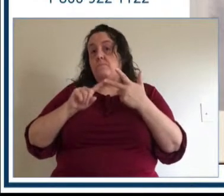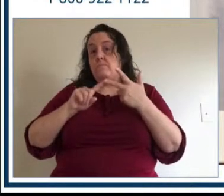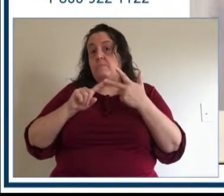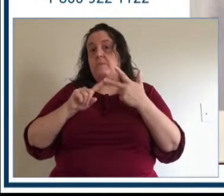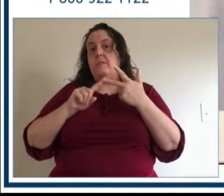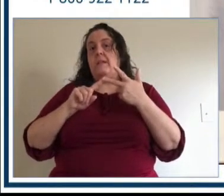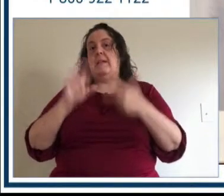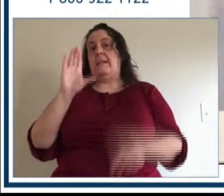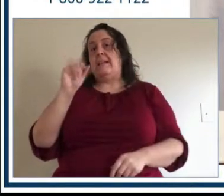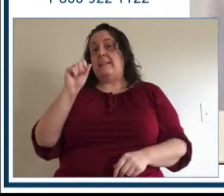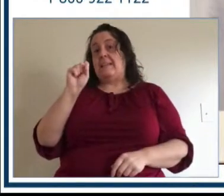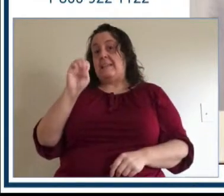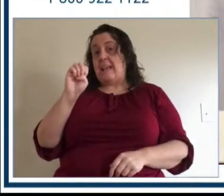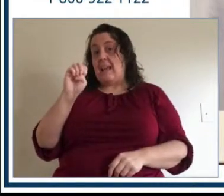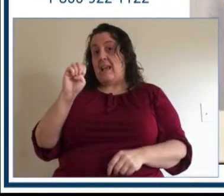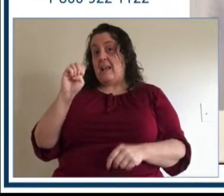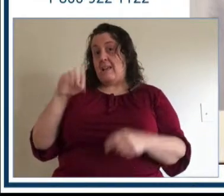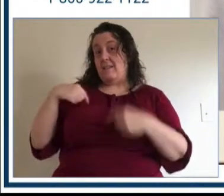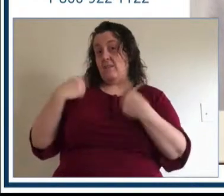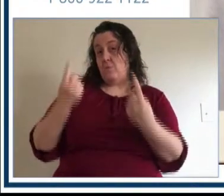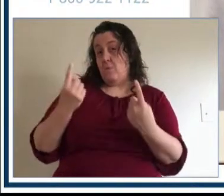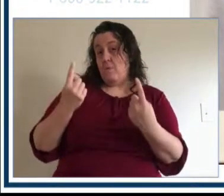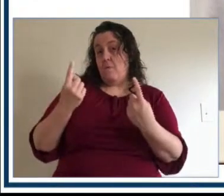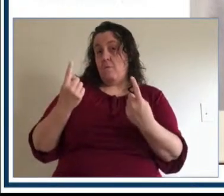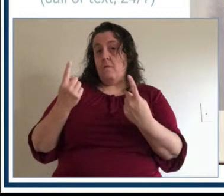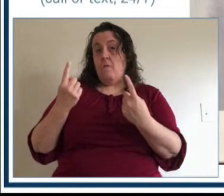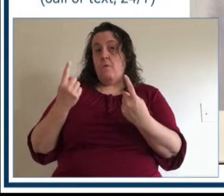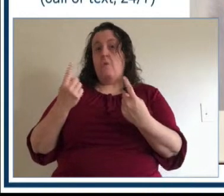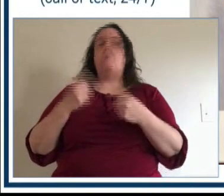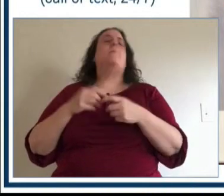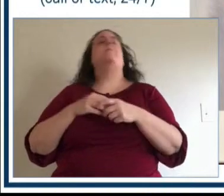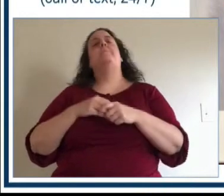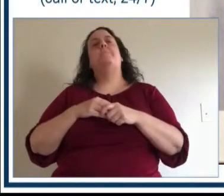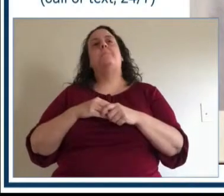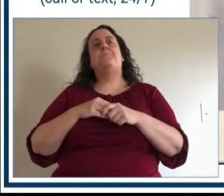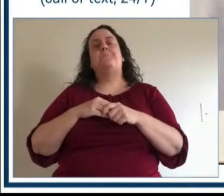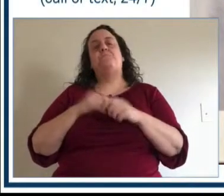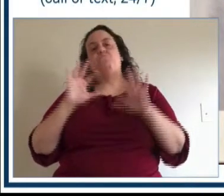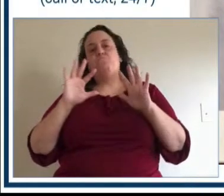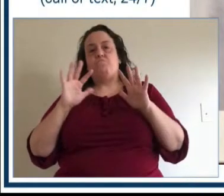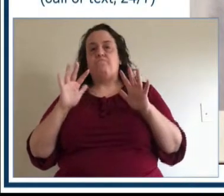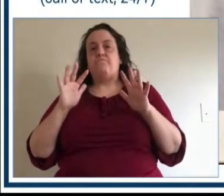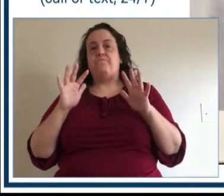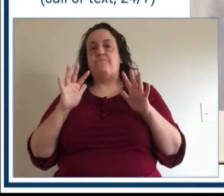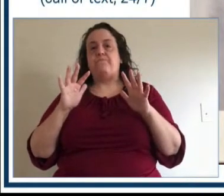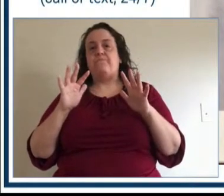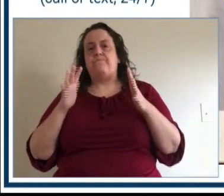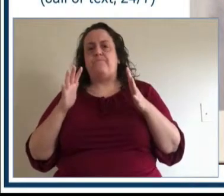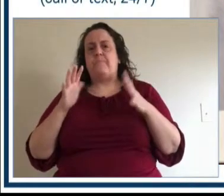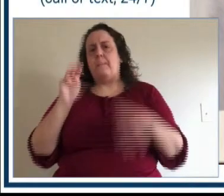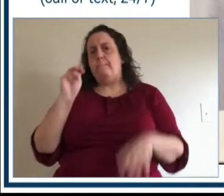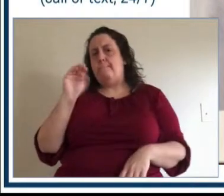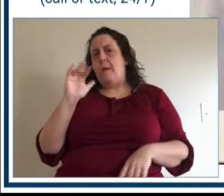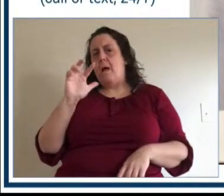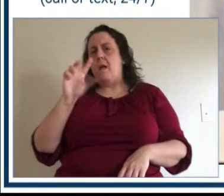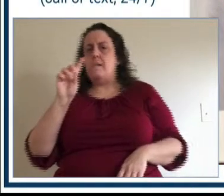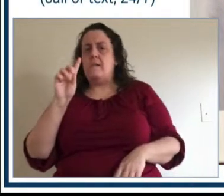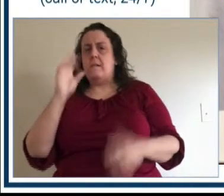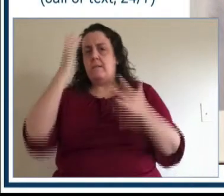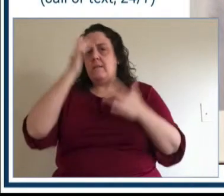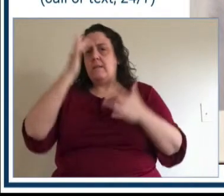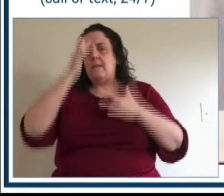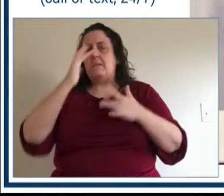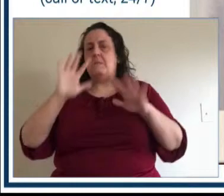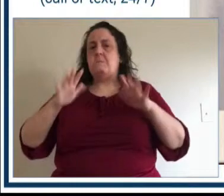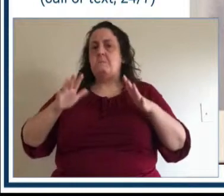far that we've had have been relatively mild illness, and of the hundreds